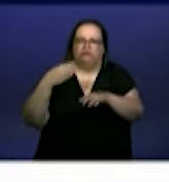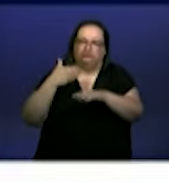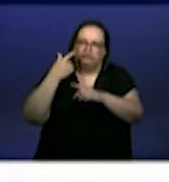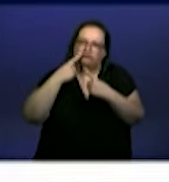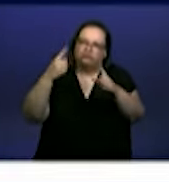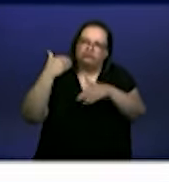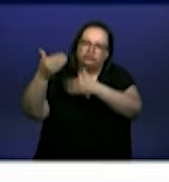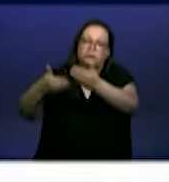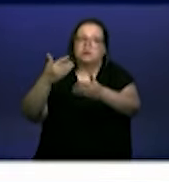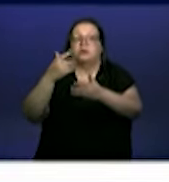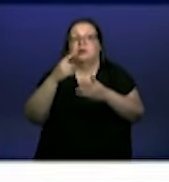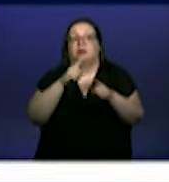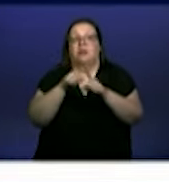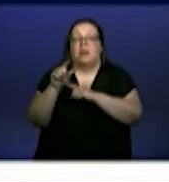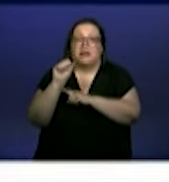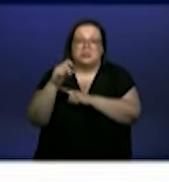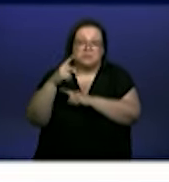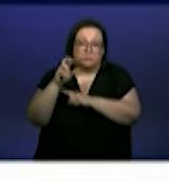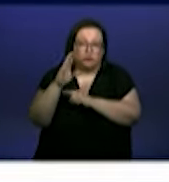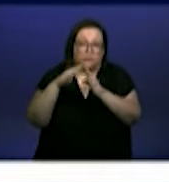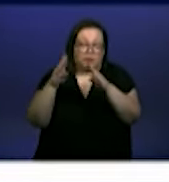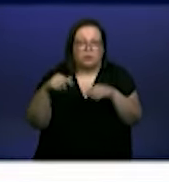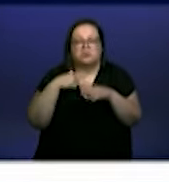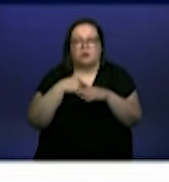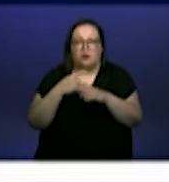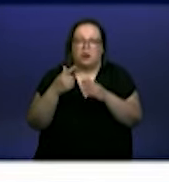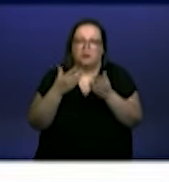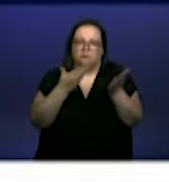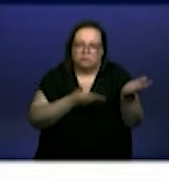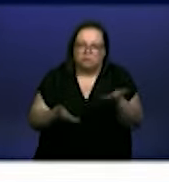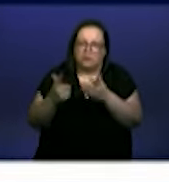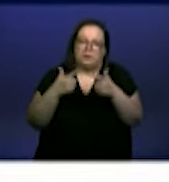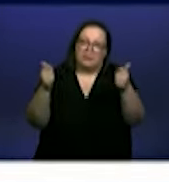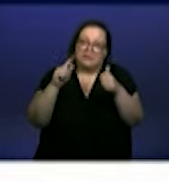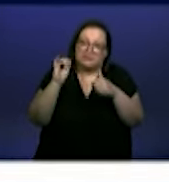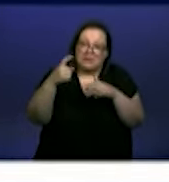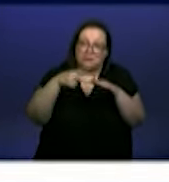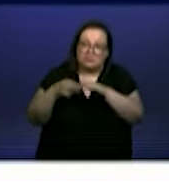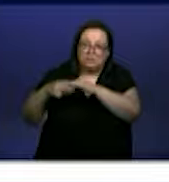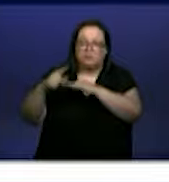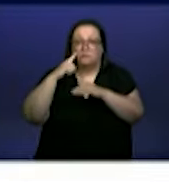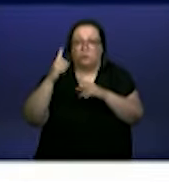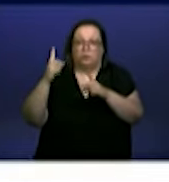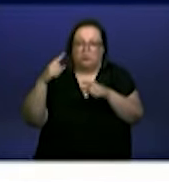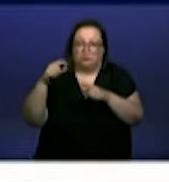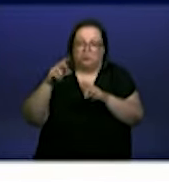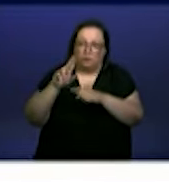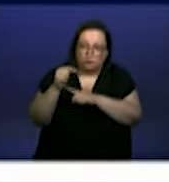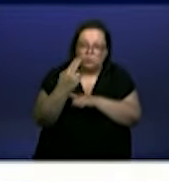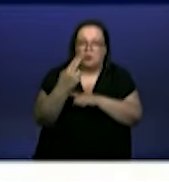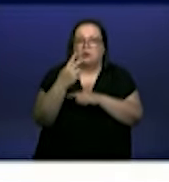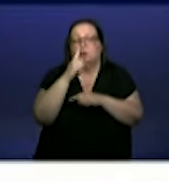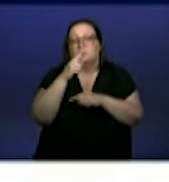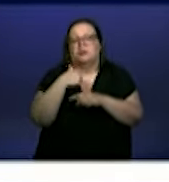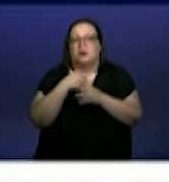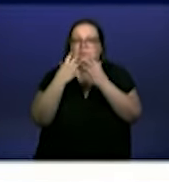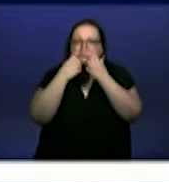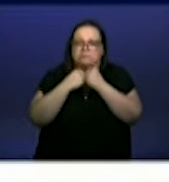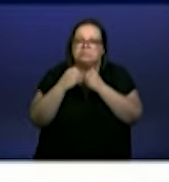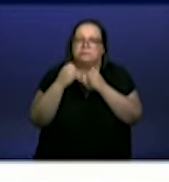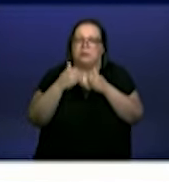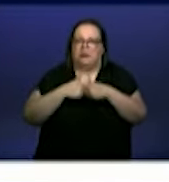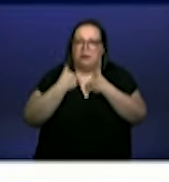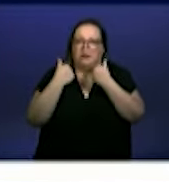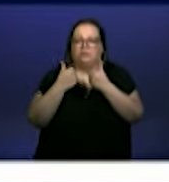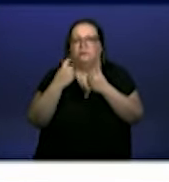the largest tax cuts in the history of this state. I protected the sanctity of life through the most proactive,